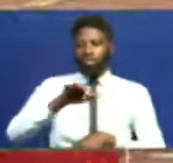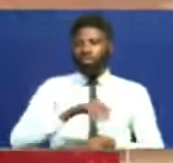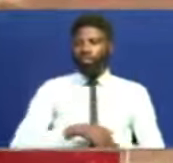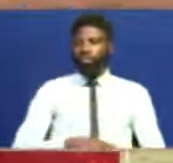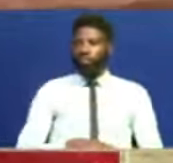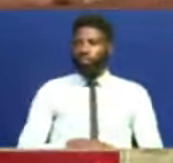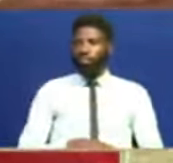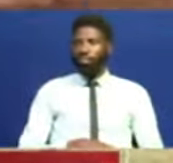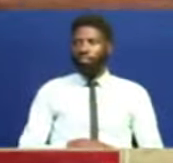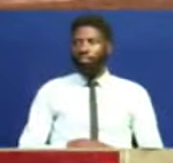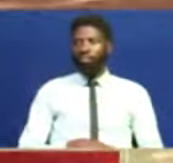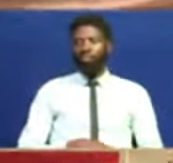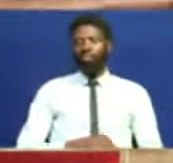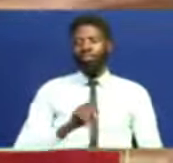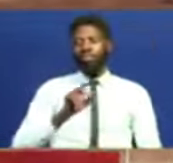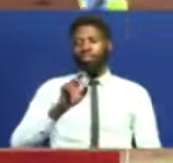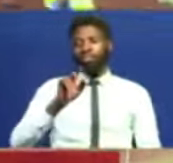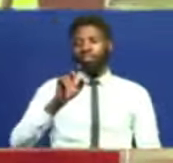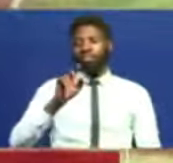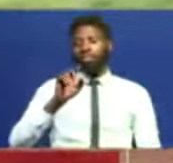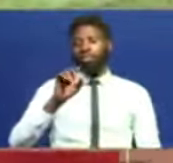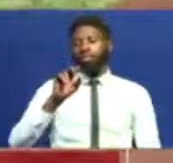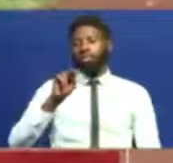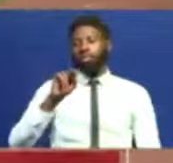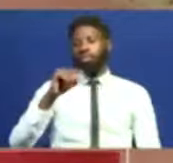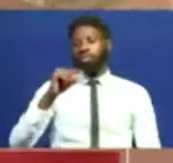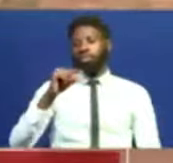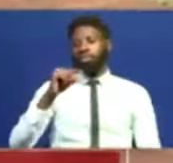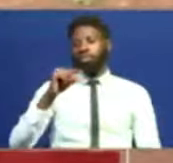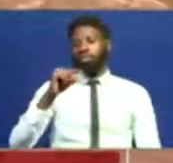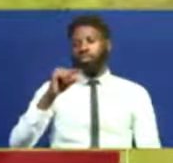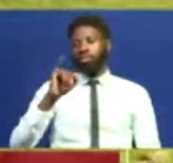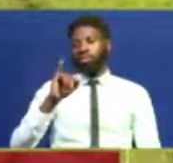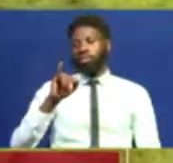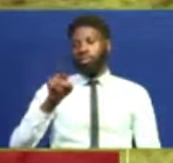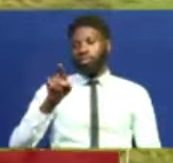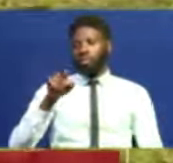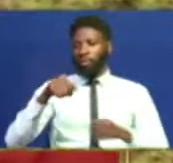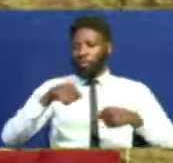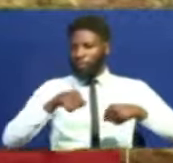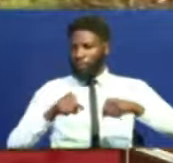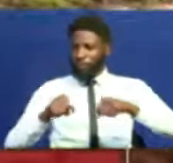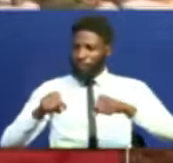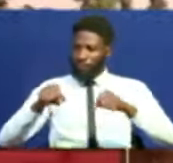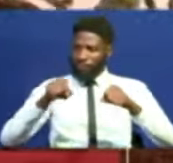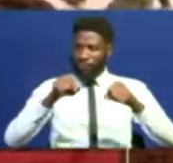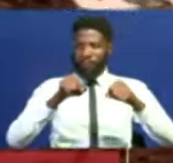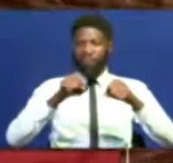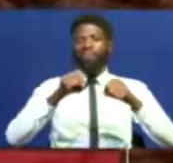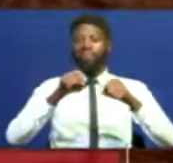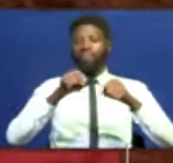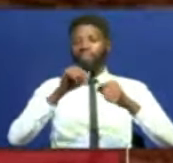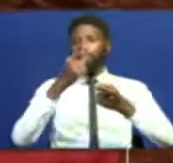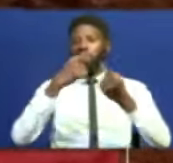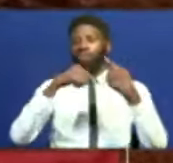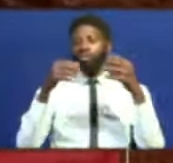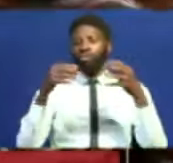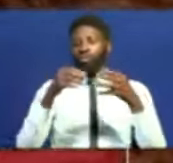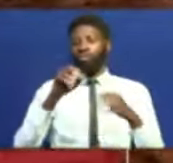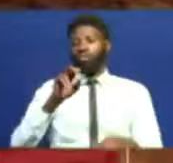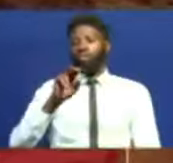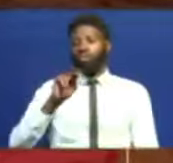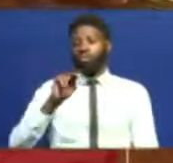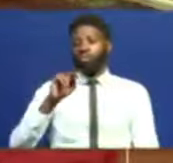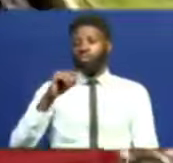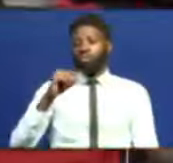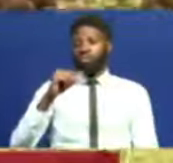Kandie beat compatriot Ngugi wa Weru in a breathtaking MX2 showdown to win the category in blistering fashion. Ngugi had won the